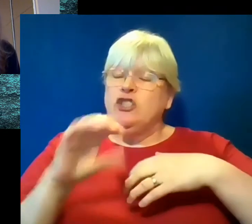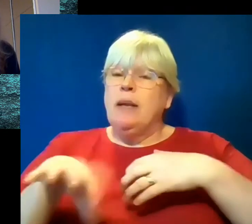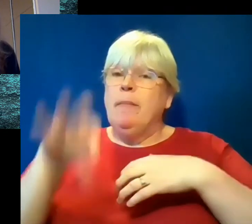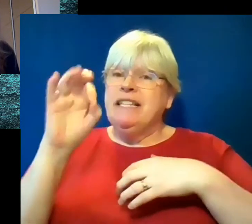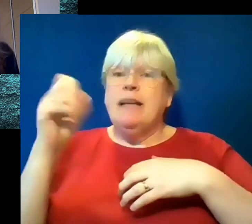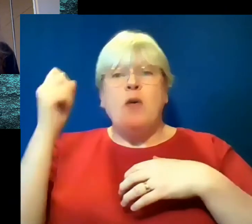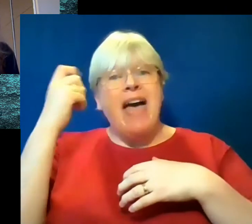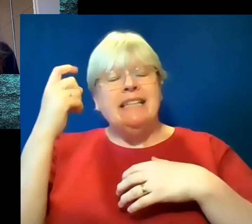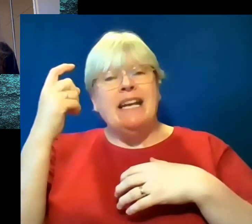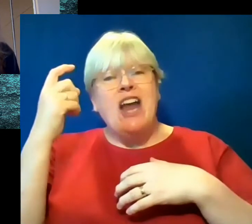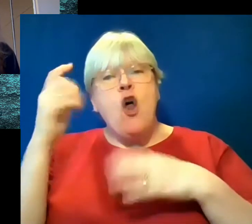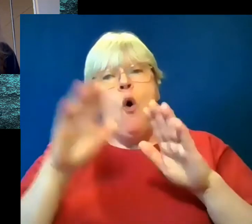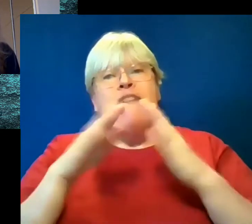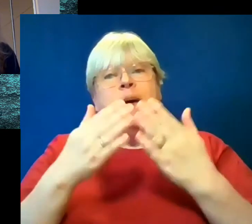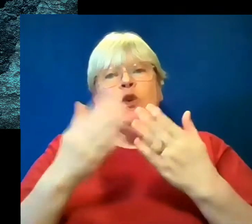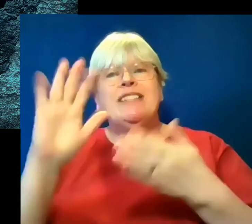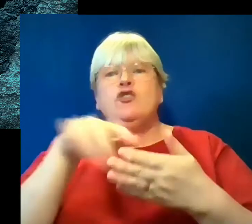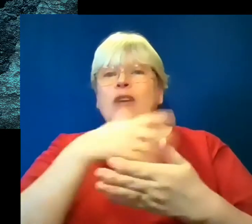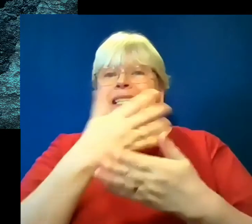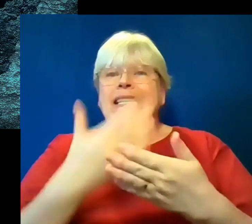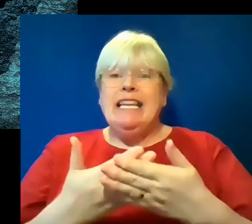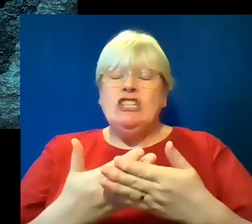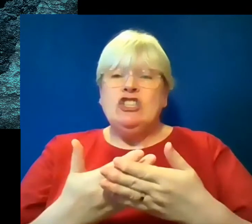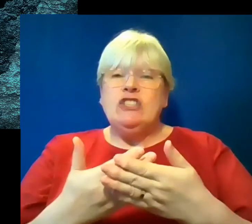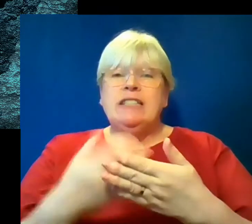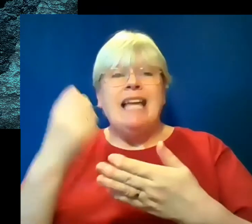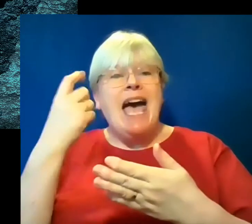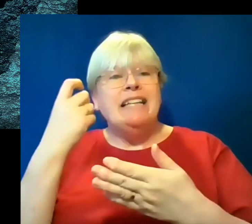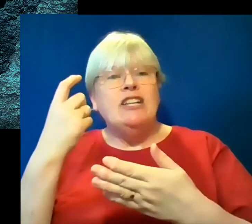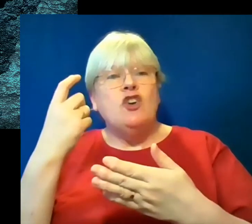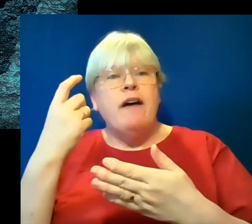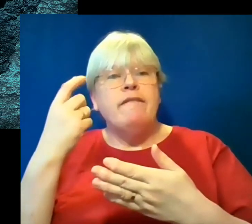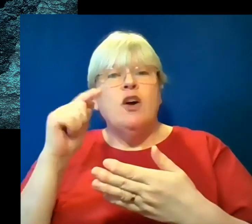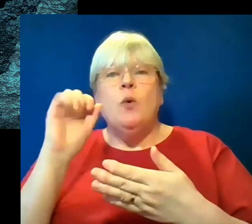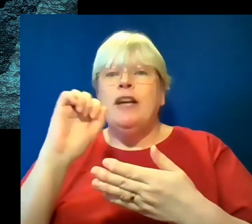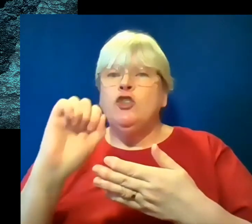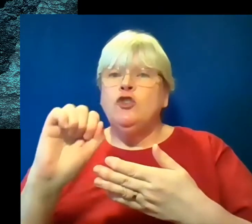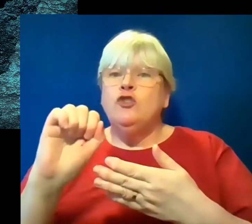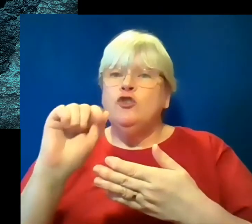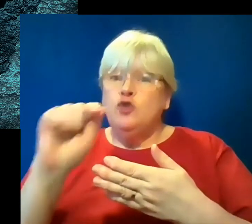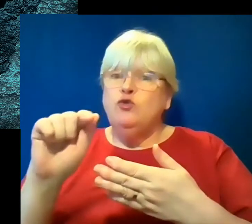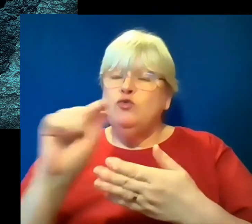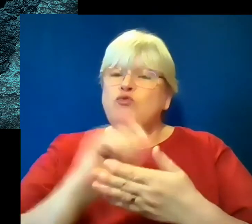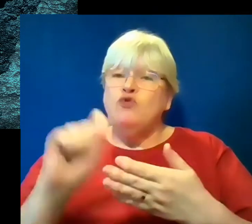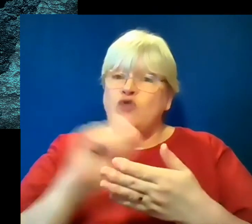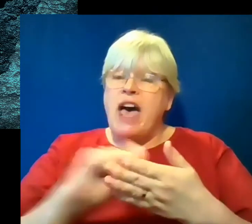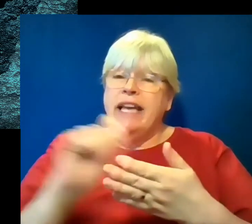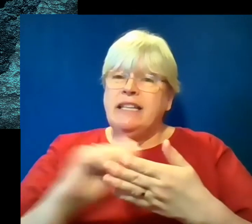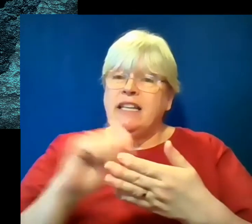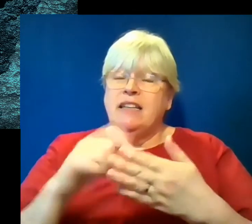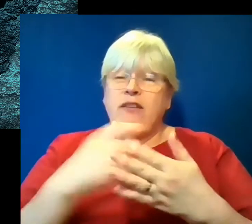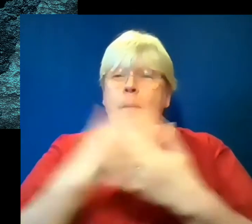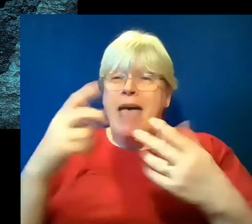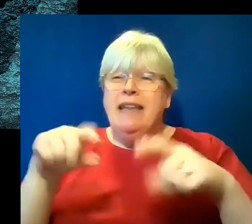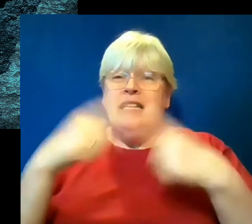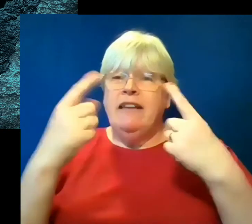books in translation, and the idea of when your writing is translated into many other languages and goes